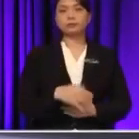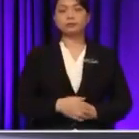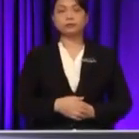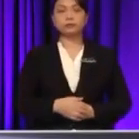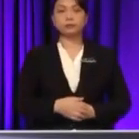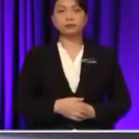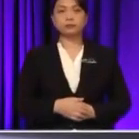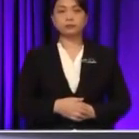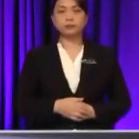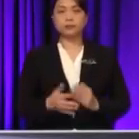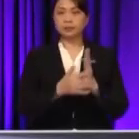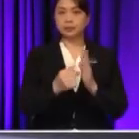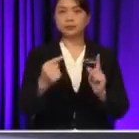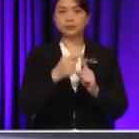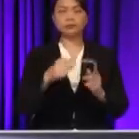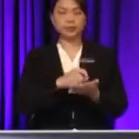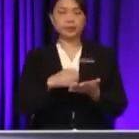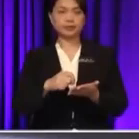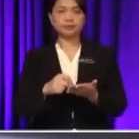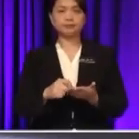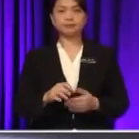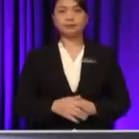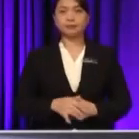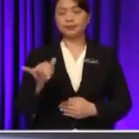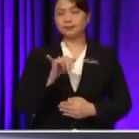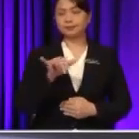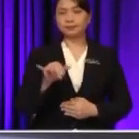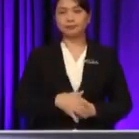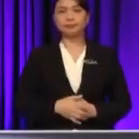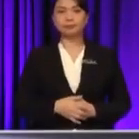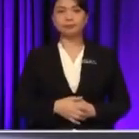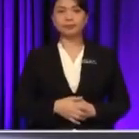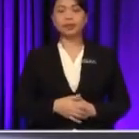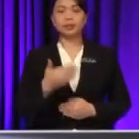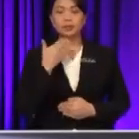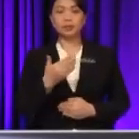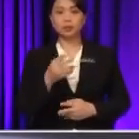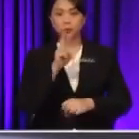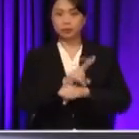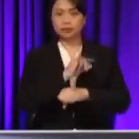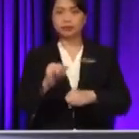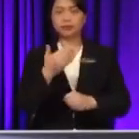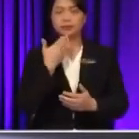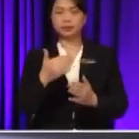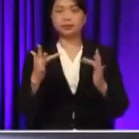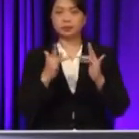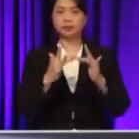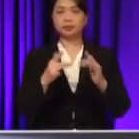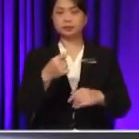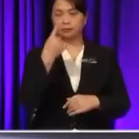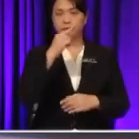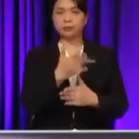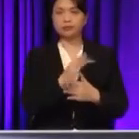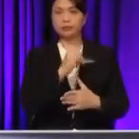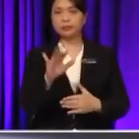proper way. And thanks to Teacher Kulina for being with us here in the studio. Now, thank you, you guys, for watching. Thank you, pupils online as well, for sharing us